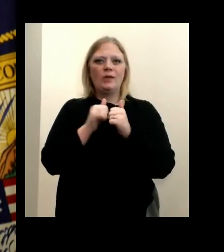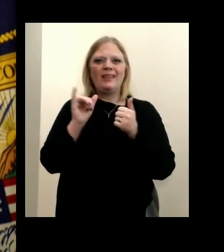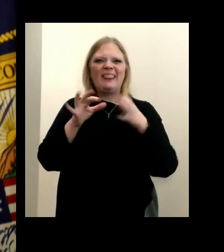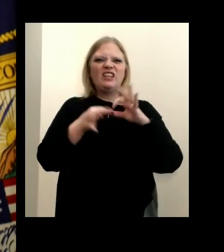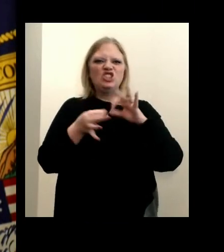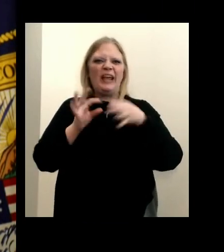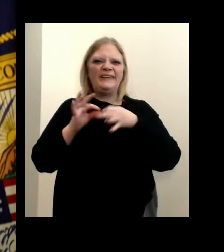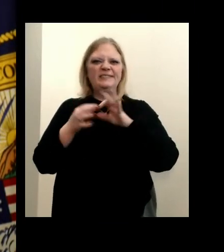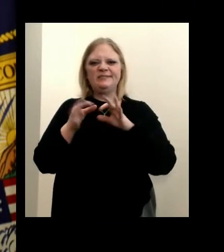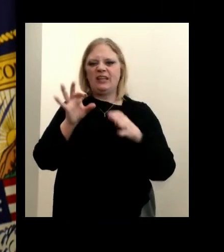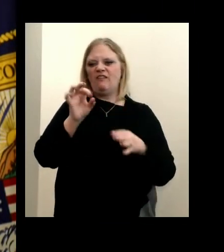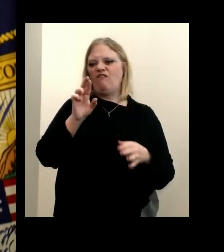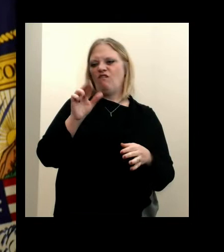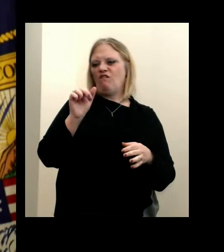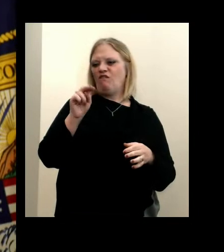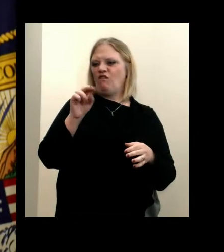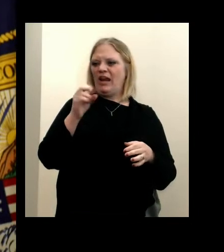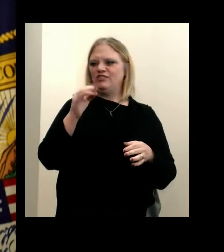locations.